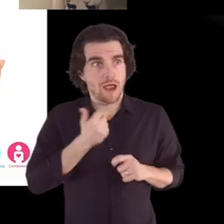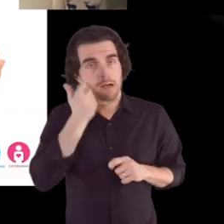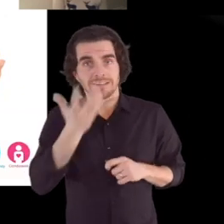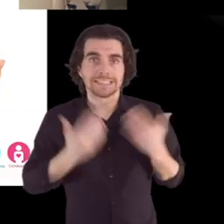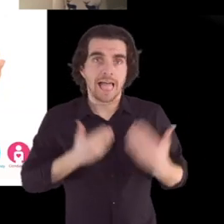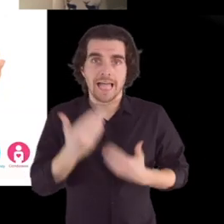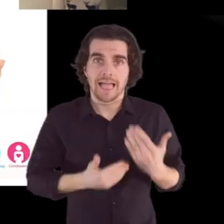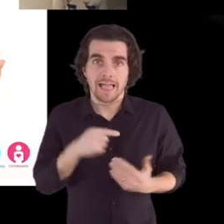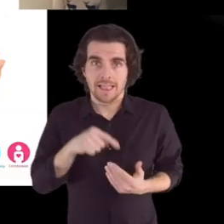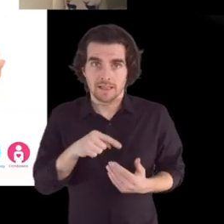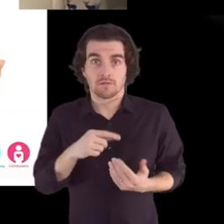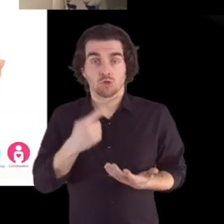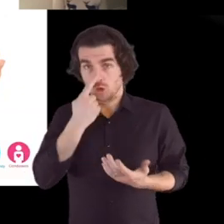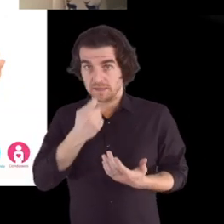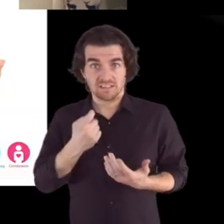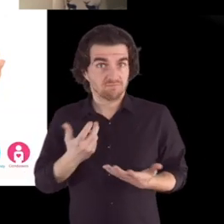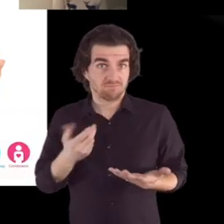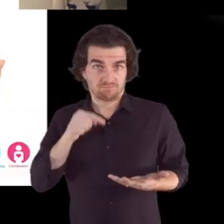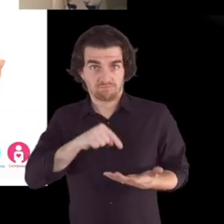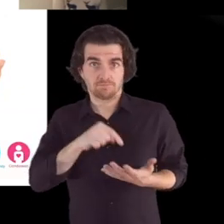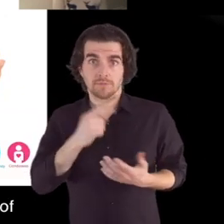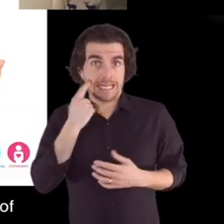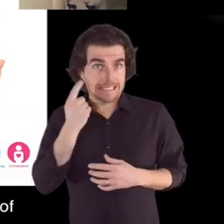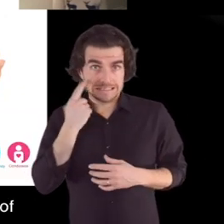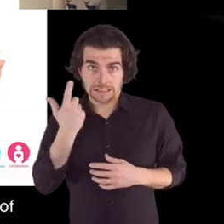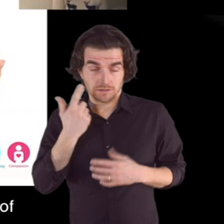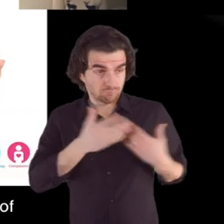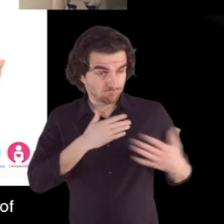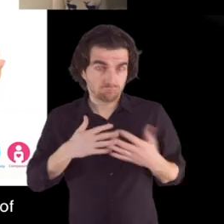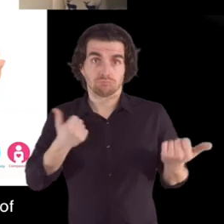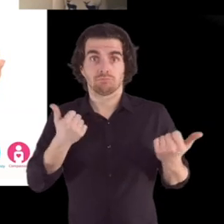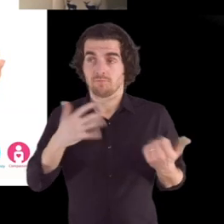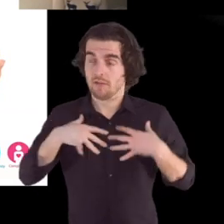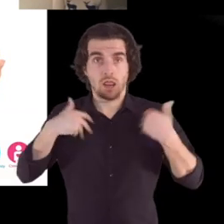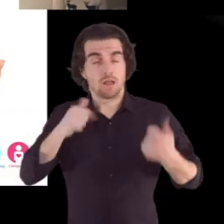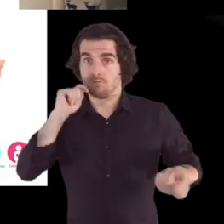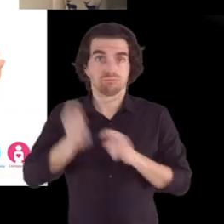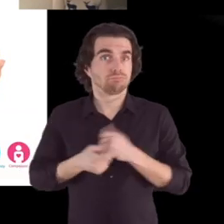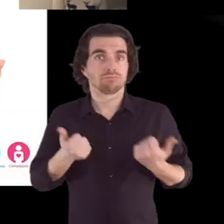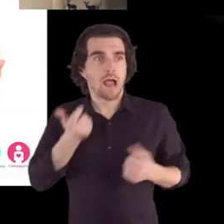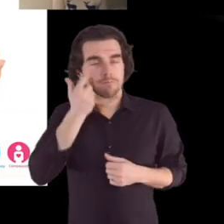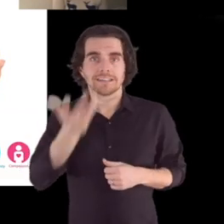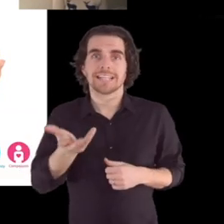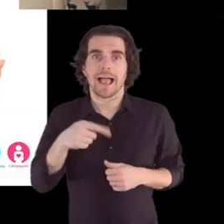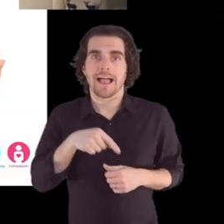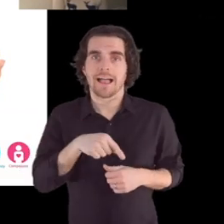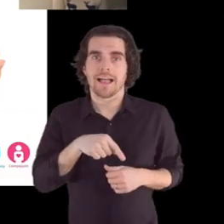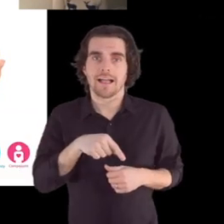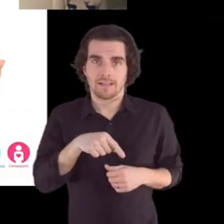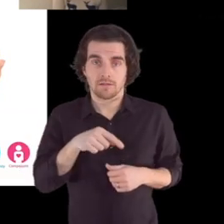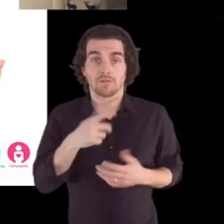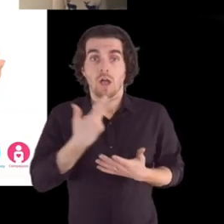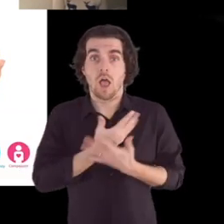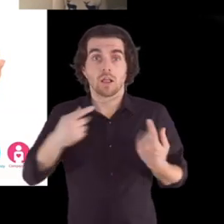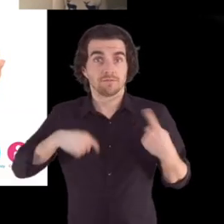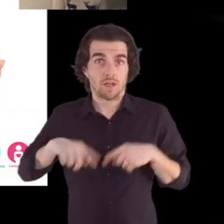make a big difference to our days and to our well-being. And one of the ways that this is kind of most easily done is just bringing in some gentle mindfulness into